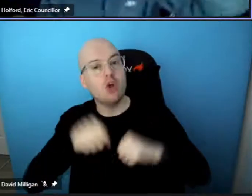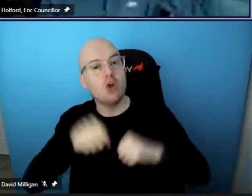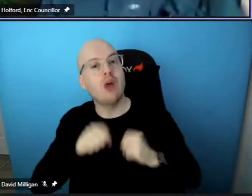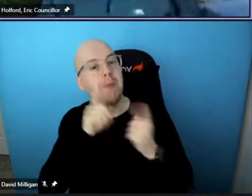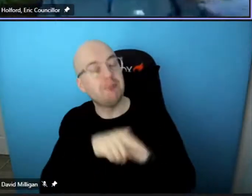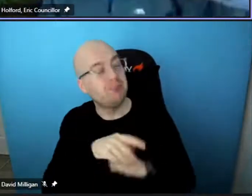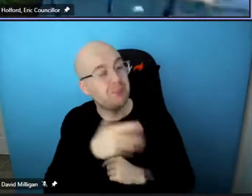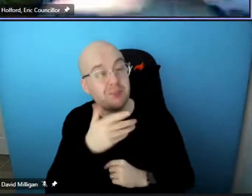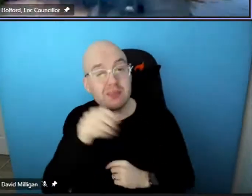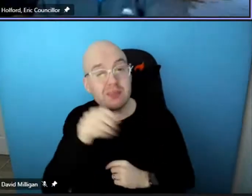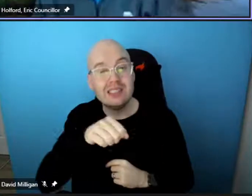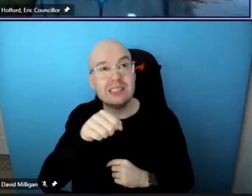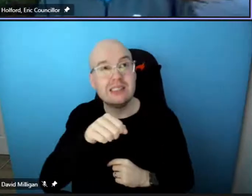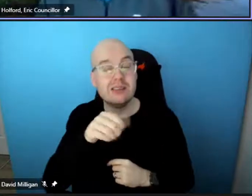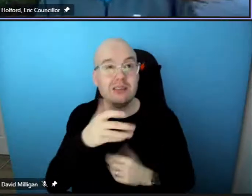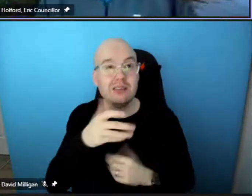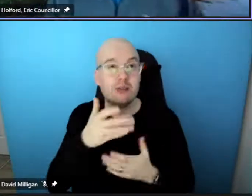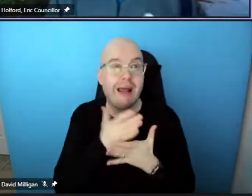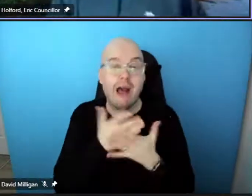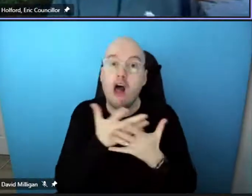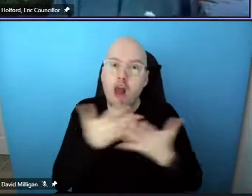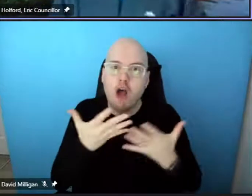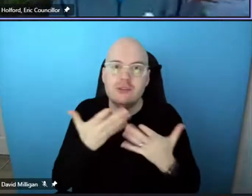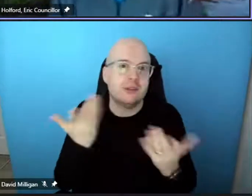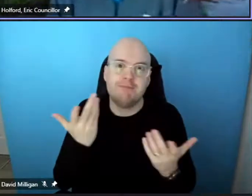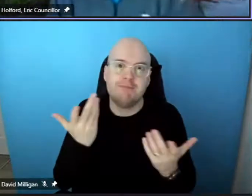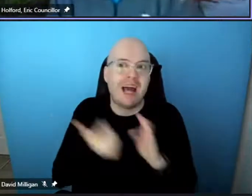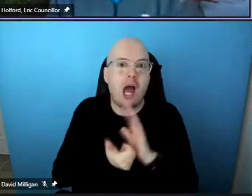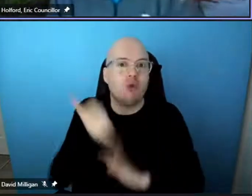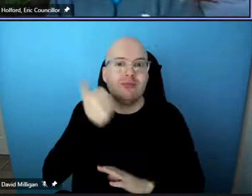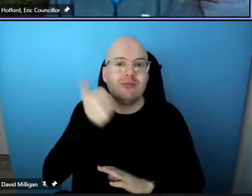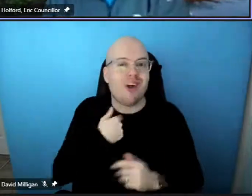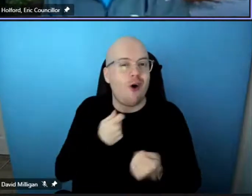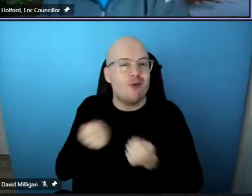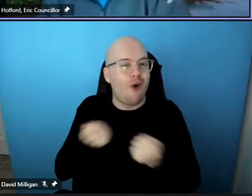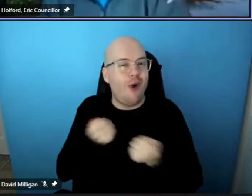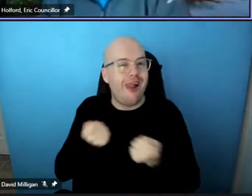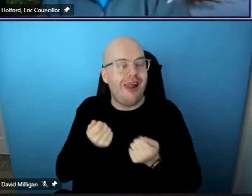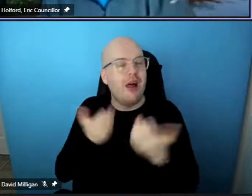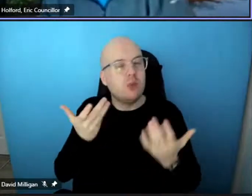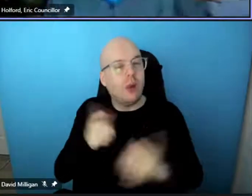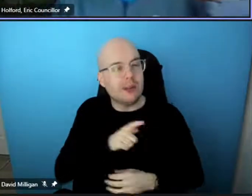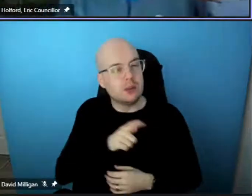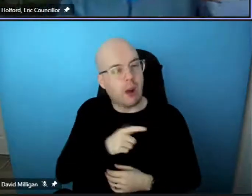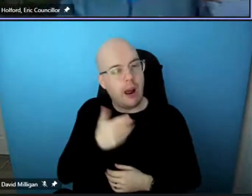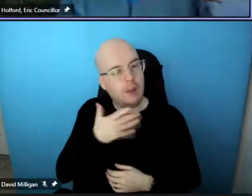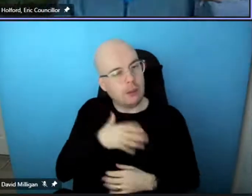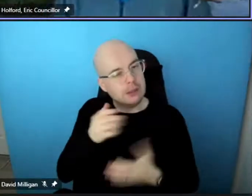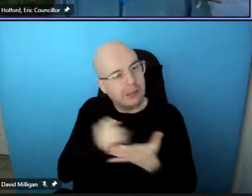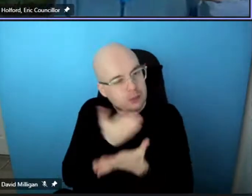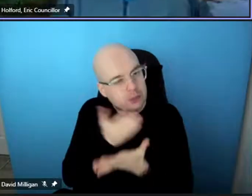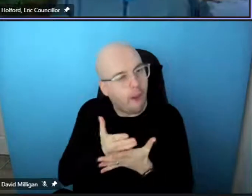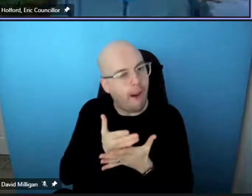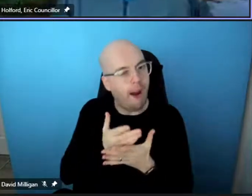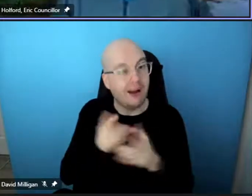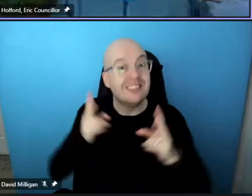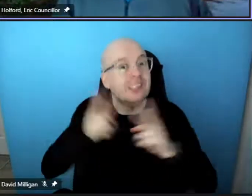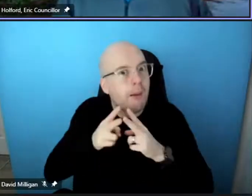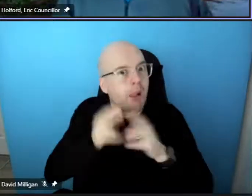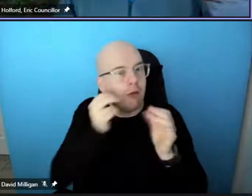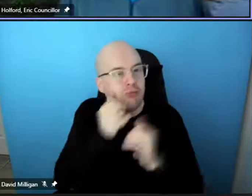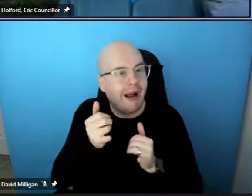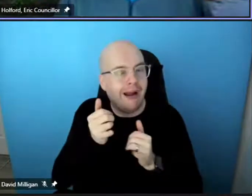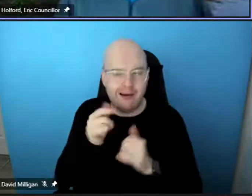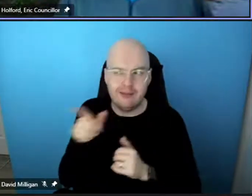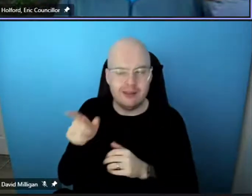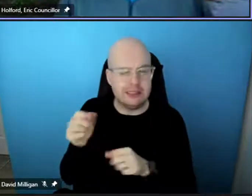our immediate control, so I think we've sort of we have to be doubly sure that it's being done right, because it's being done partly in our